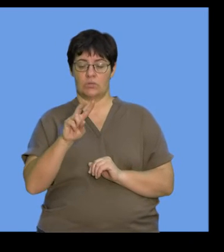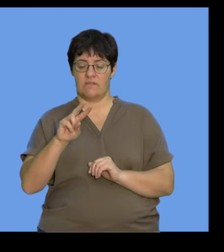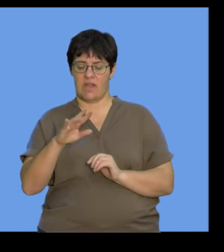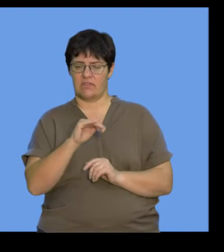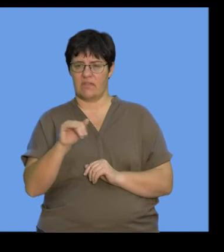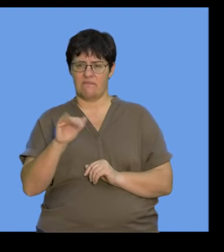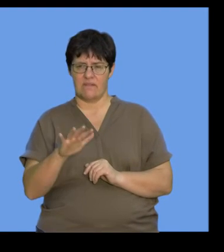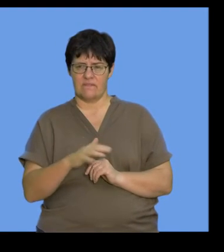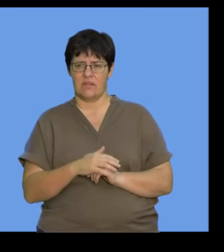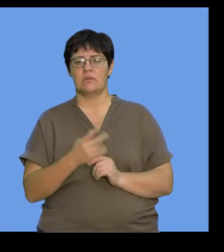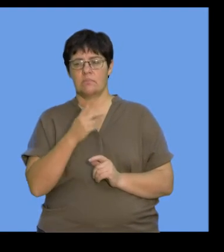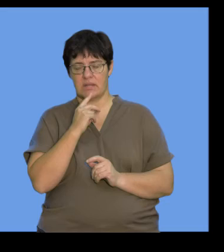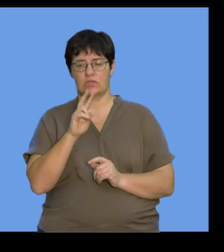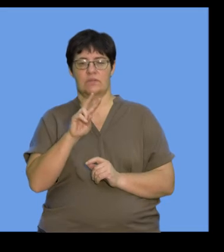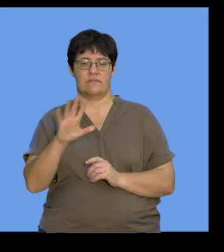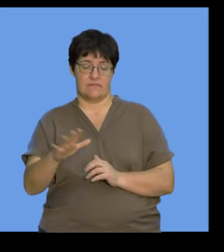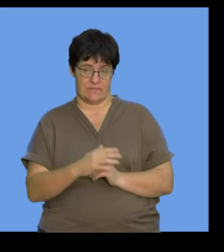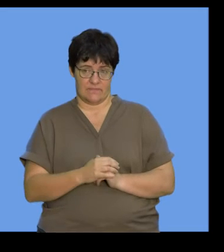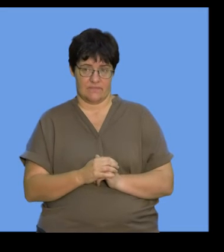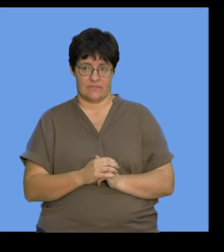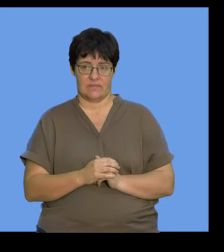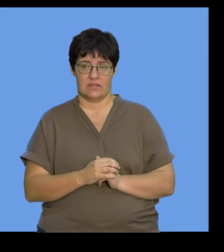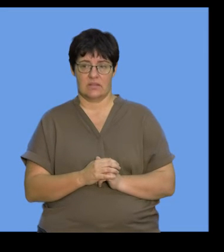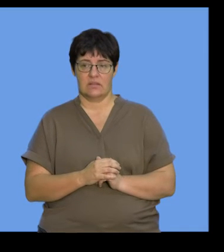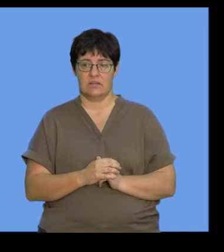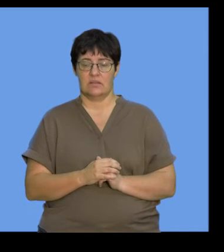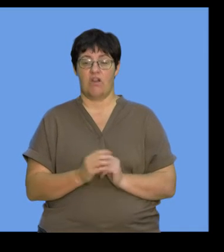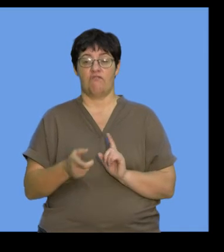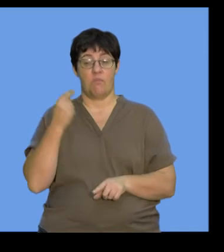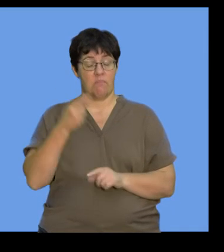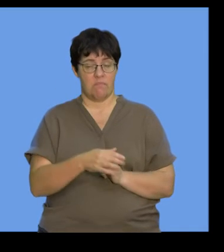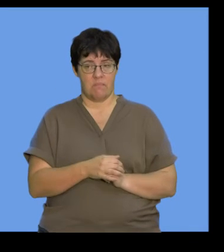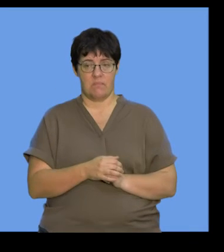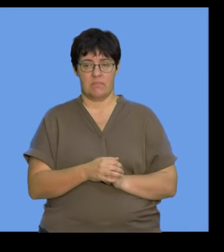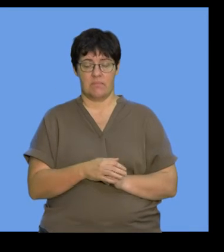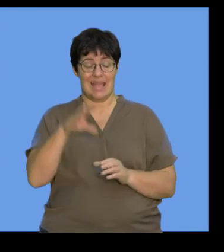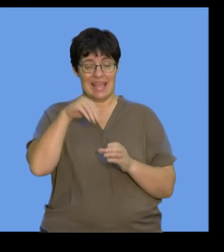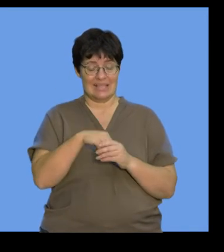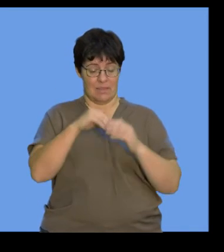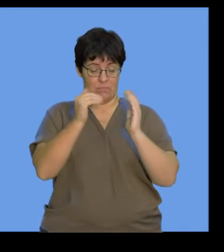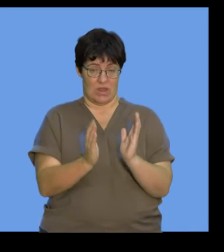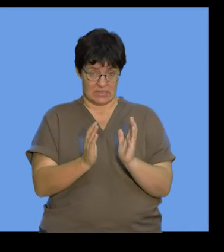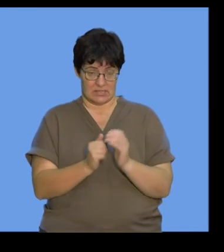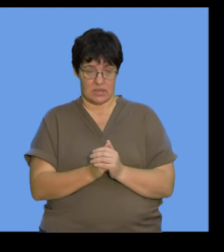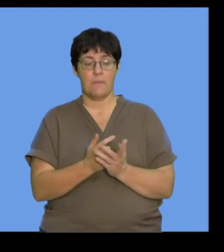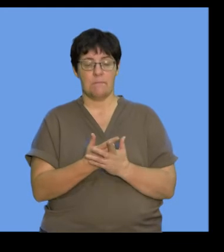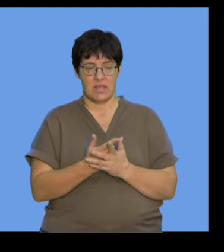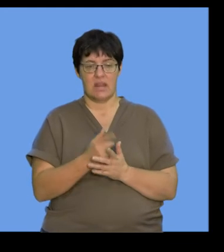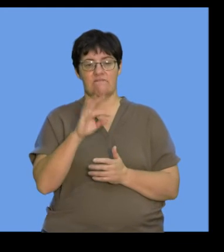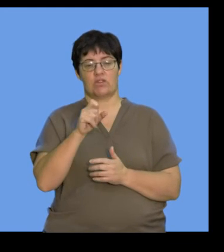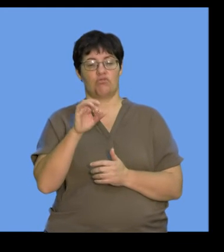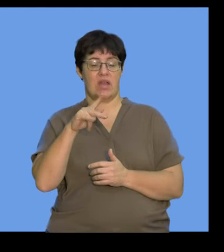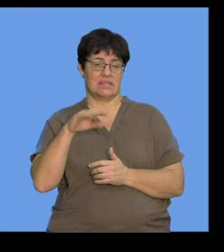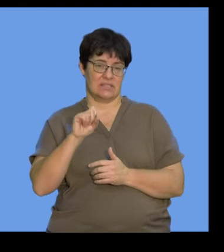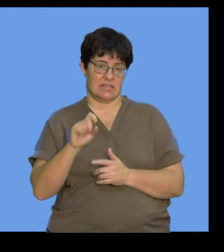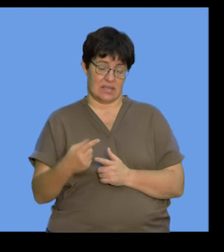common factor, it will give me 25, right? And then from there, inside the bracket, I can then factorize